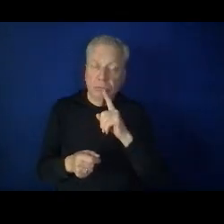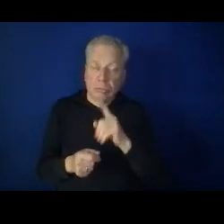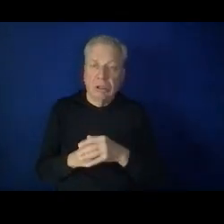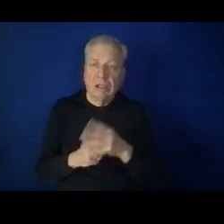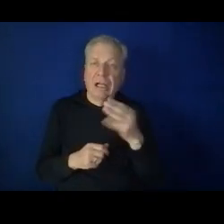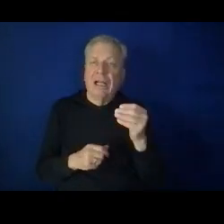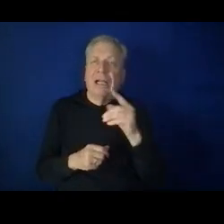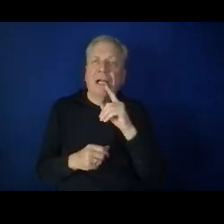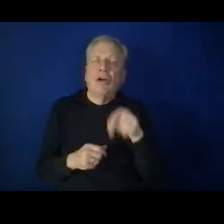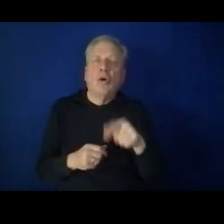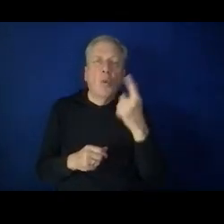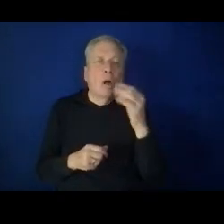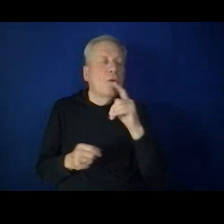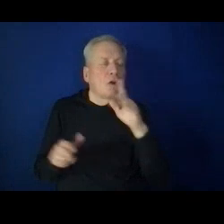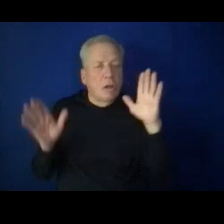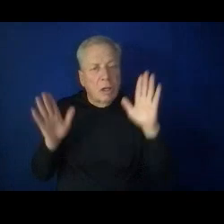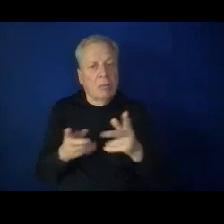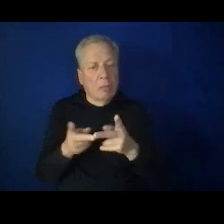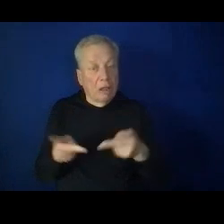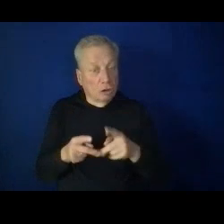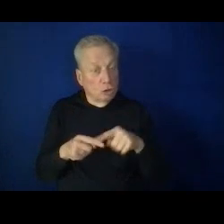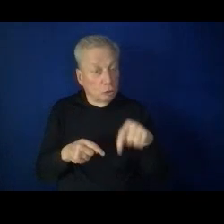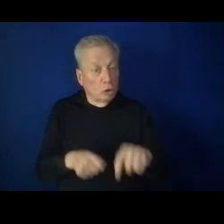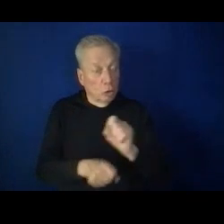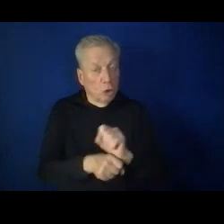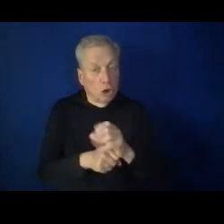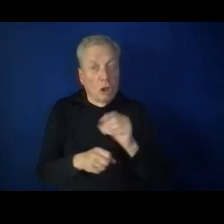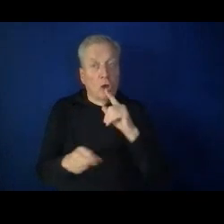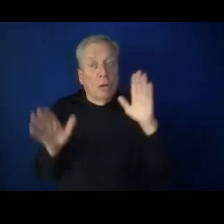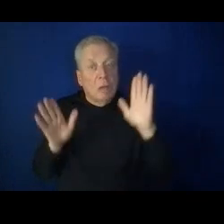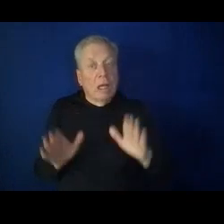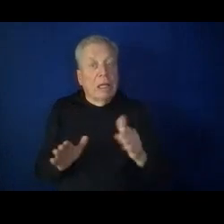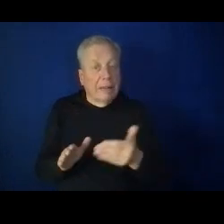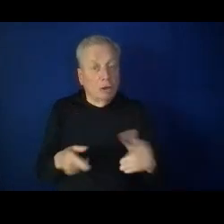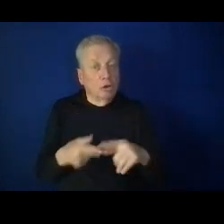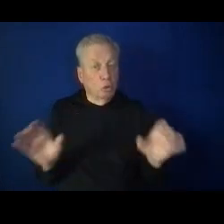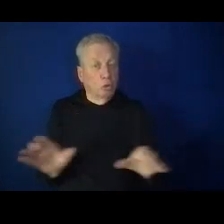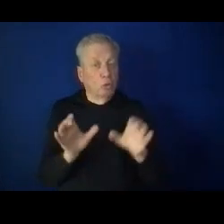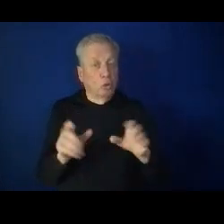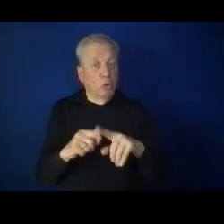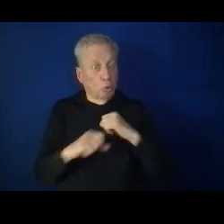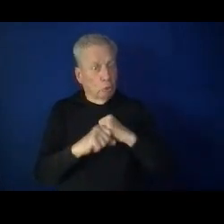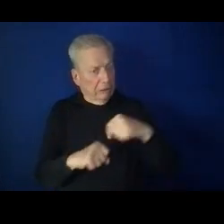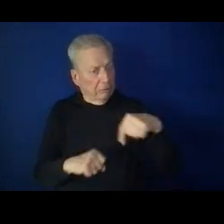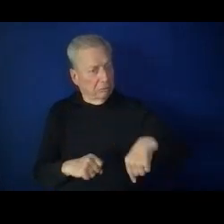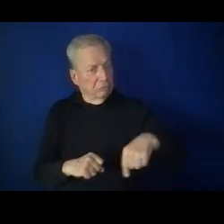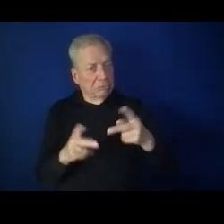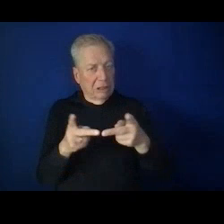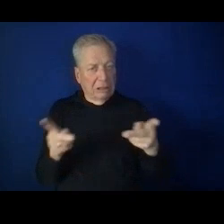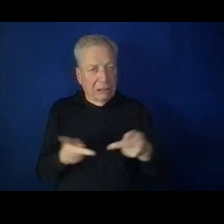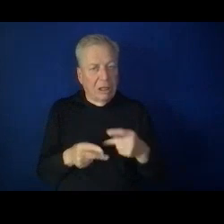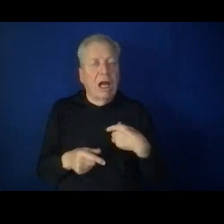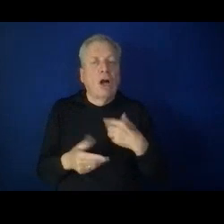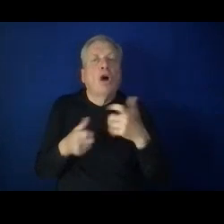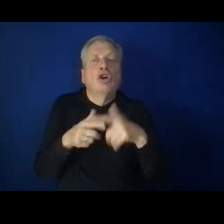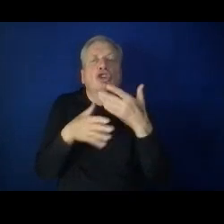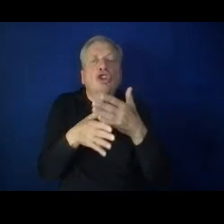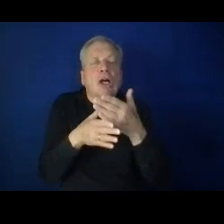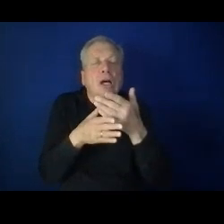It's what an amazing place to work, amazing work to do in protecting this place. I want to share with you a little